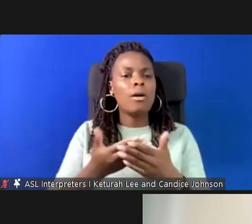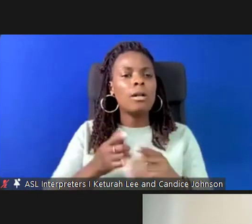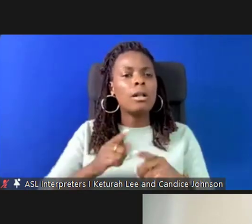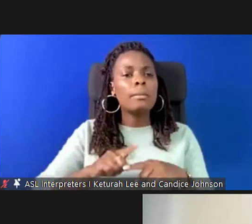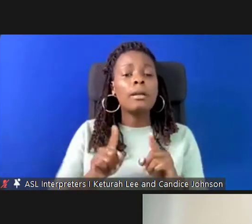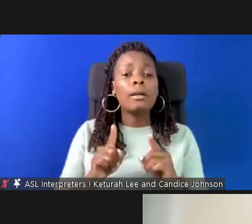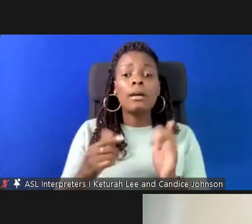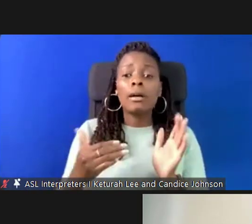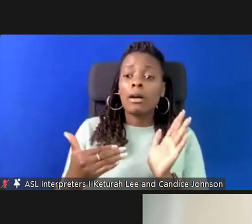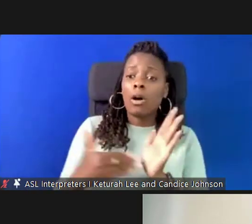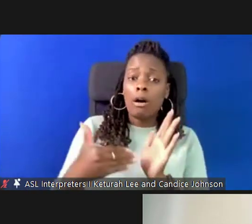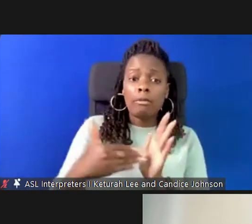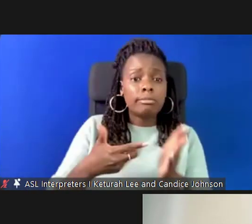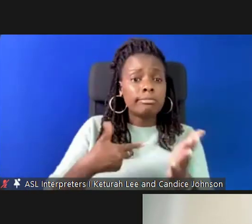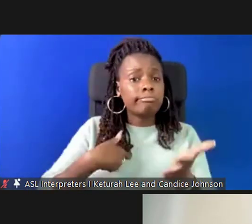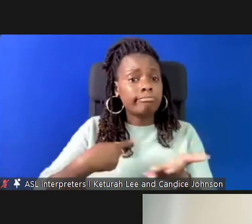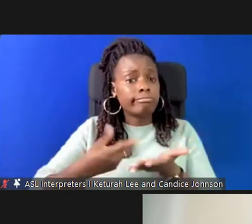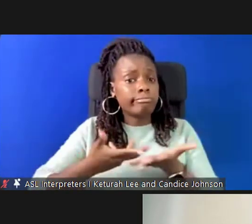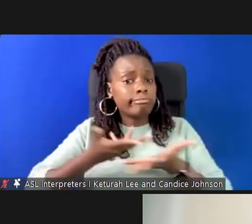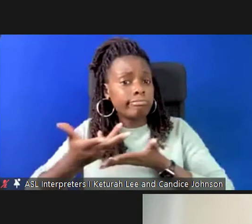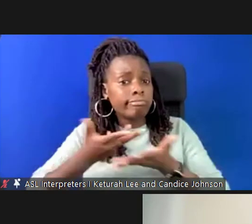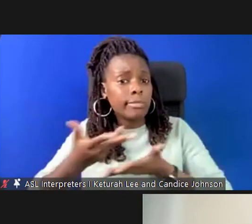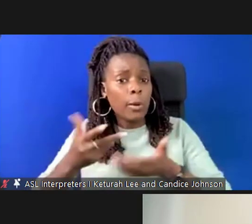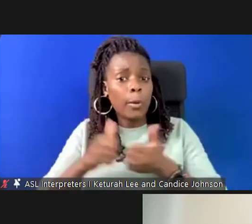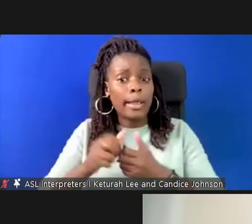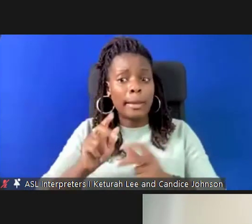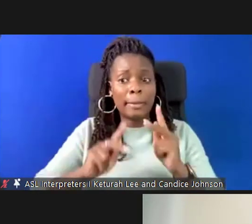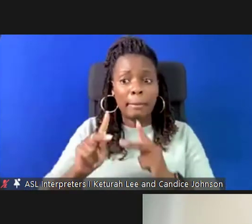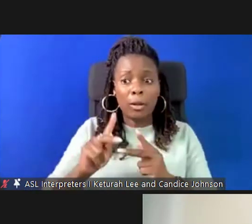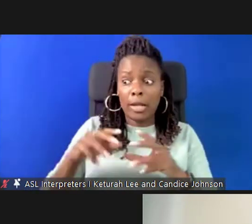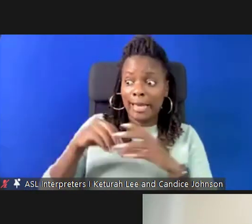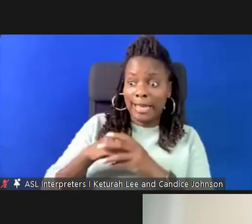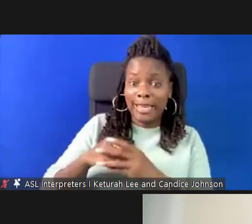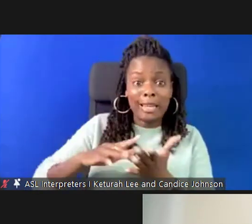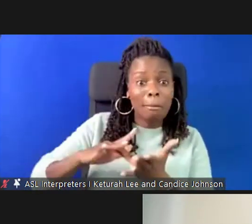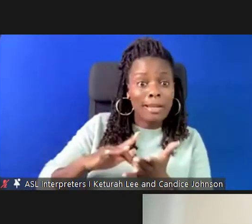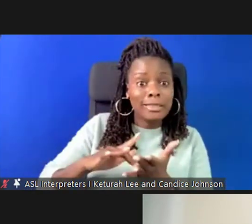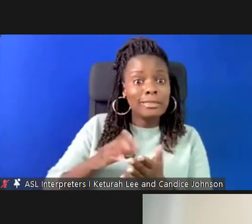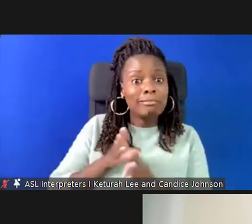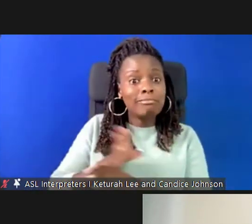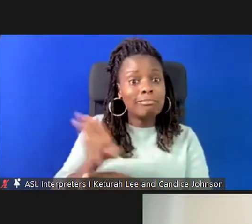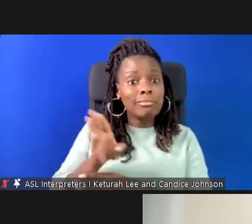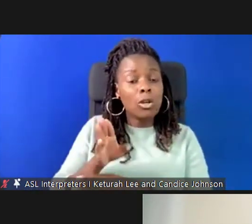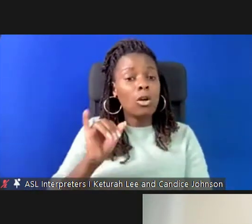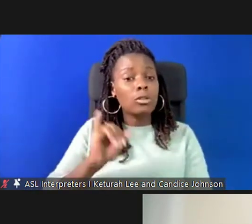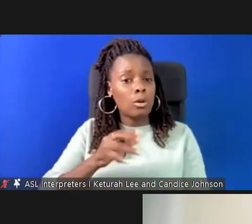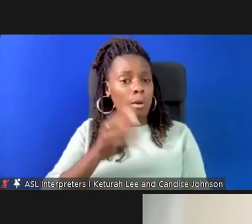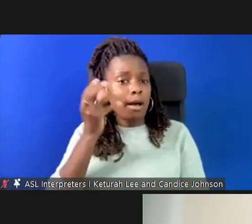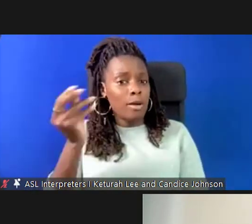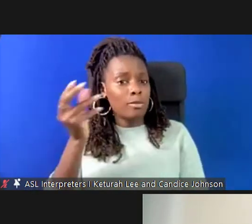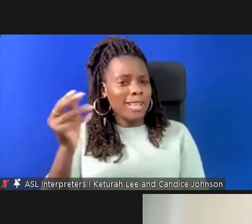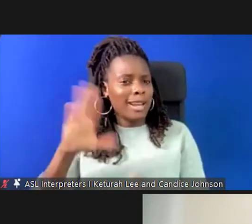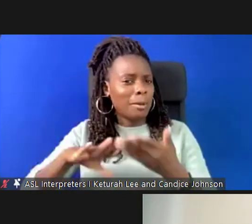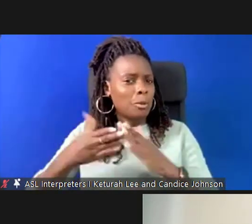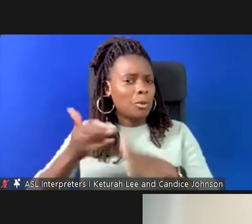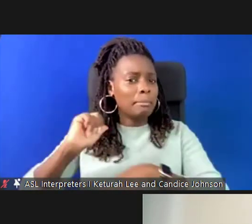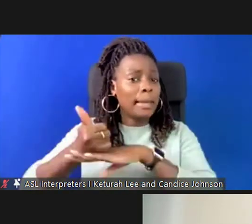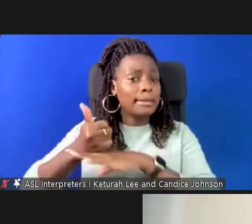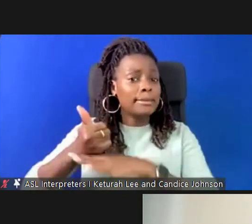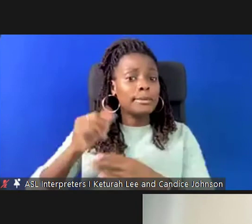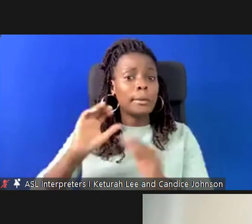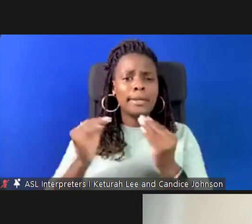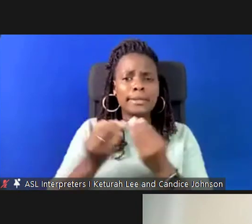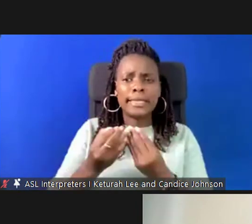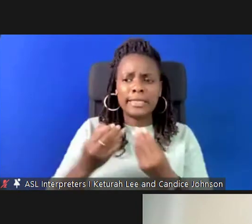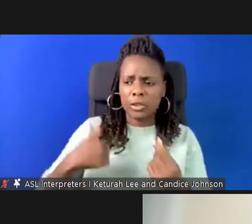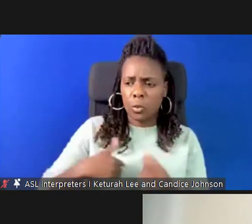people, both in medicine and outside of medicine, or community-based organizations, where we're trying to get a sense of, can we